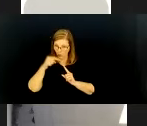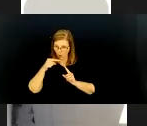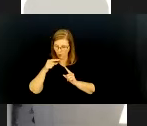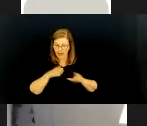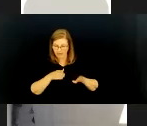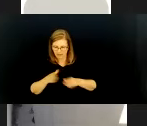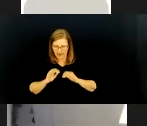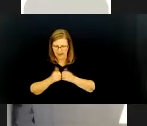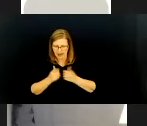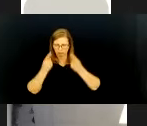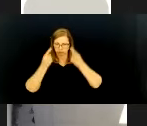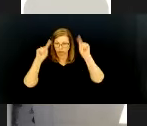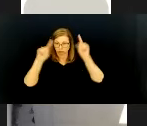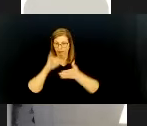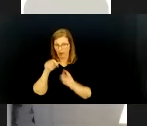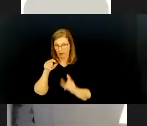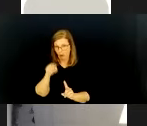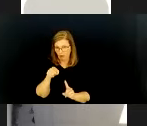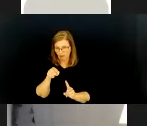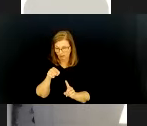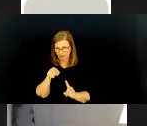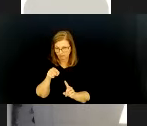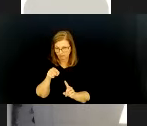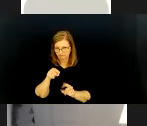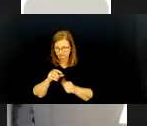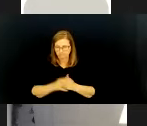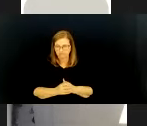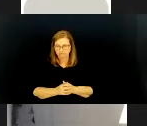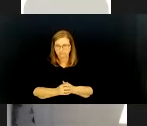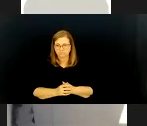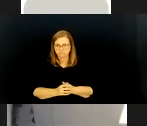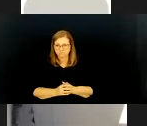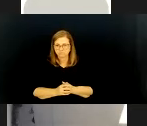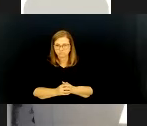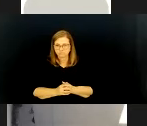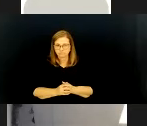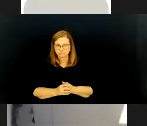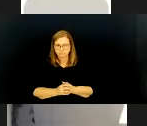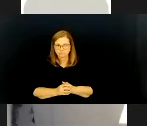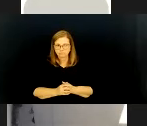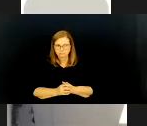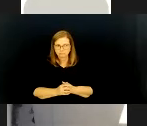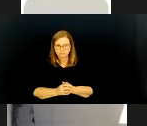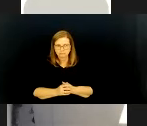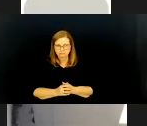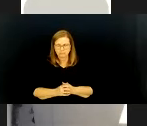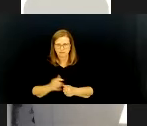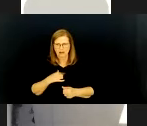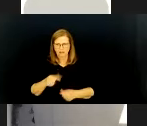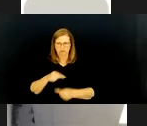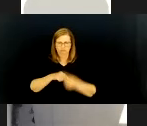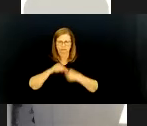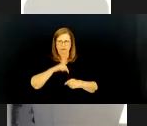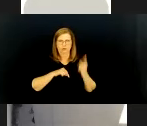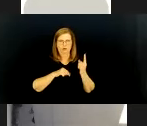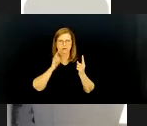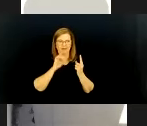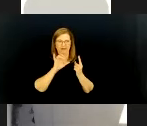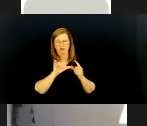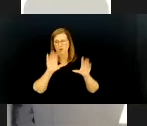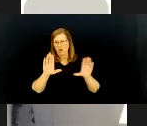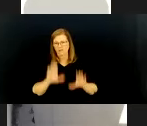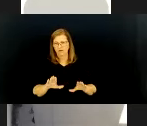reach that goal. I'm going to go back one slide. I think this is wonderful. And like